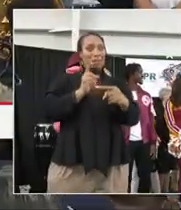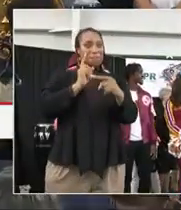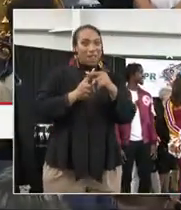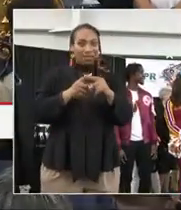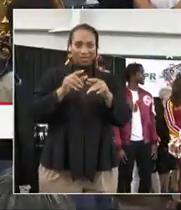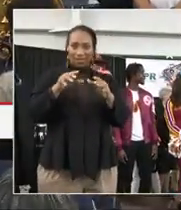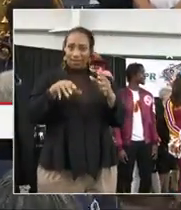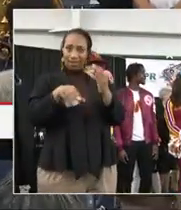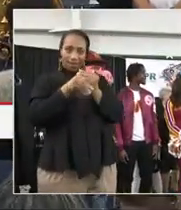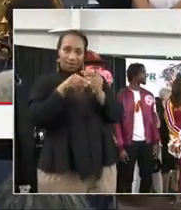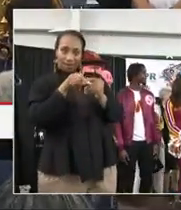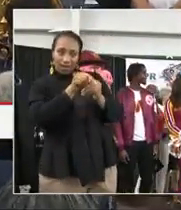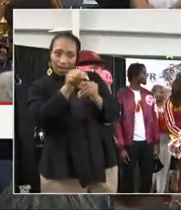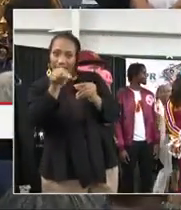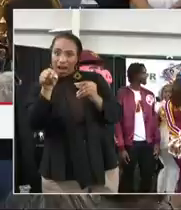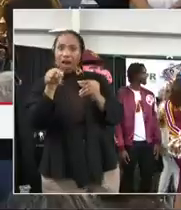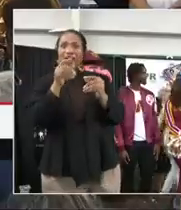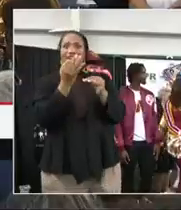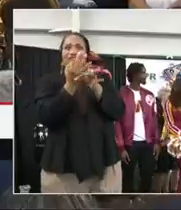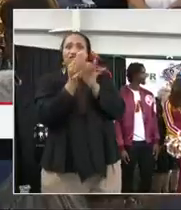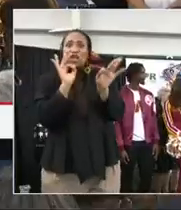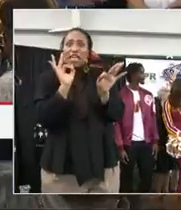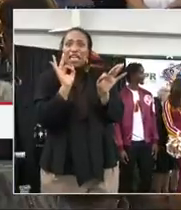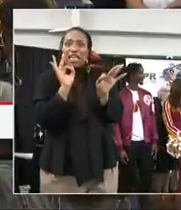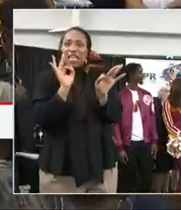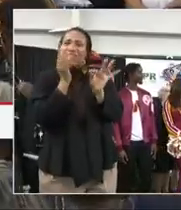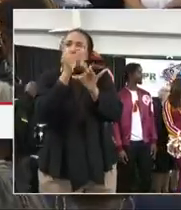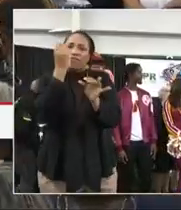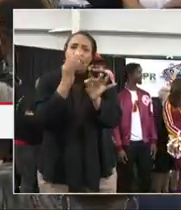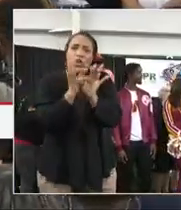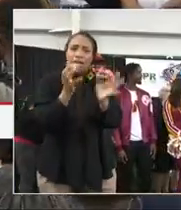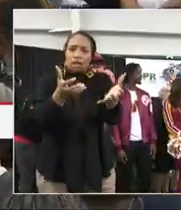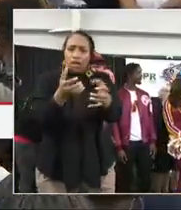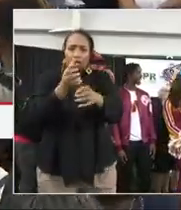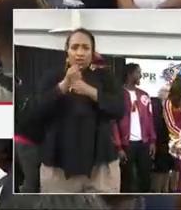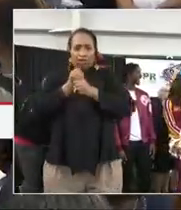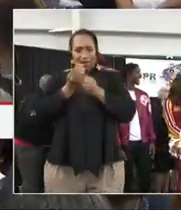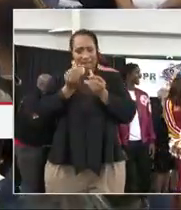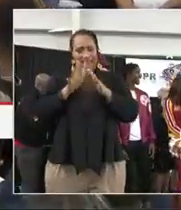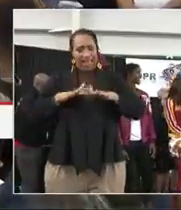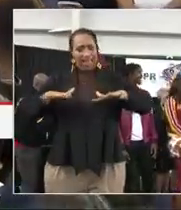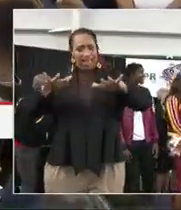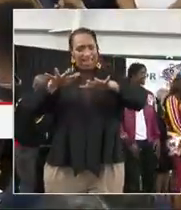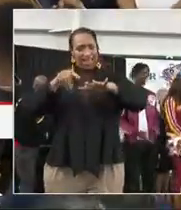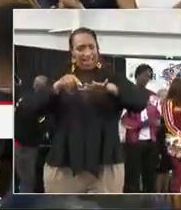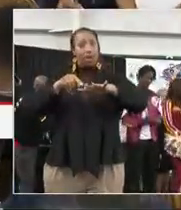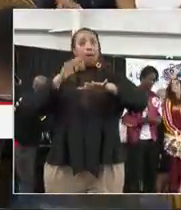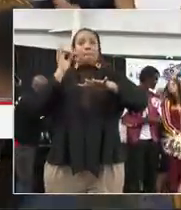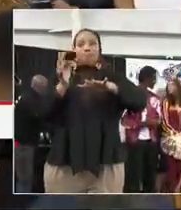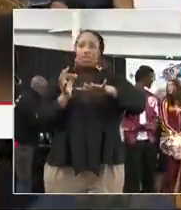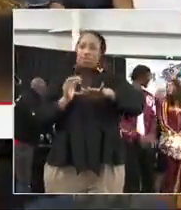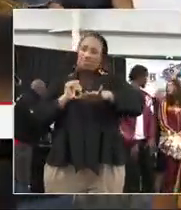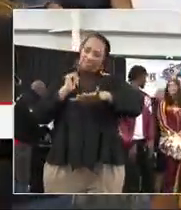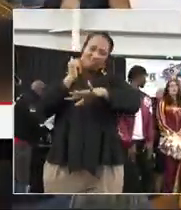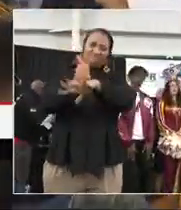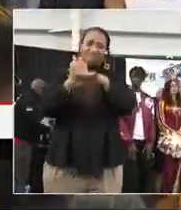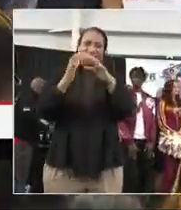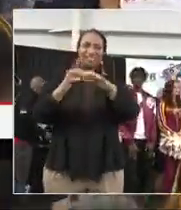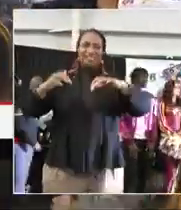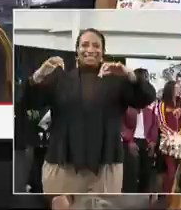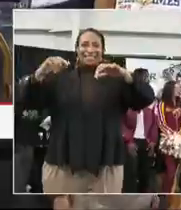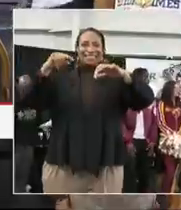not just the stadium for the Commanders, but it will be the best one in the world. We're going to be able to